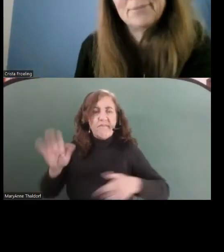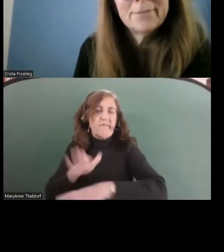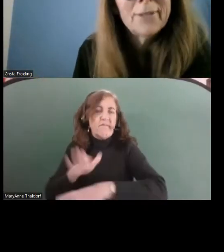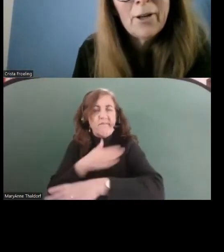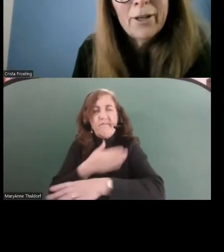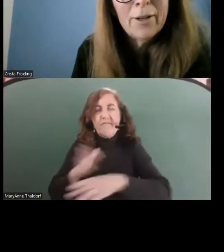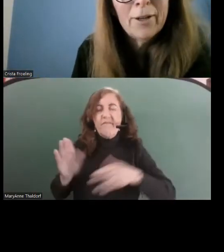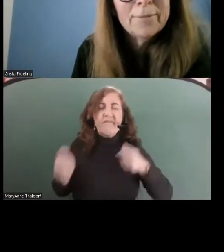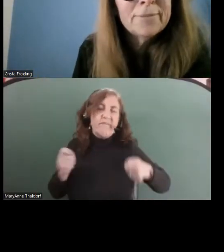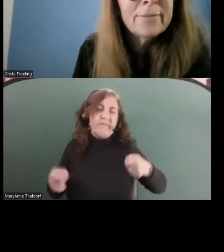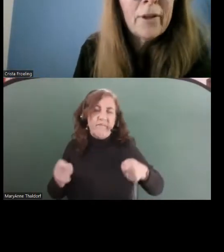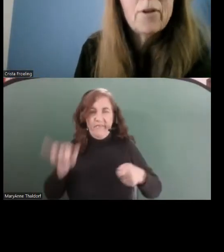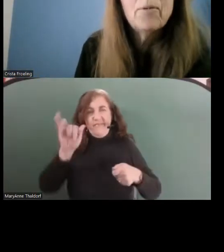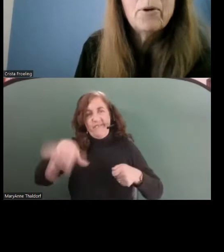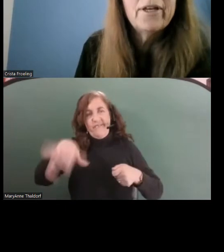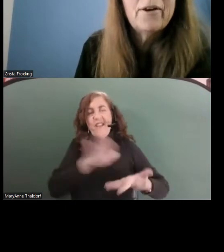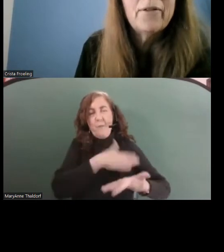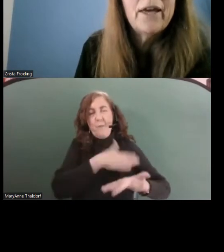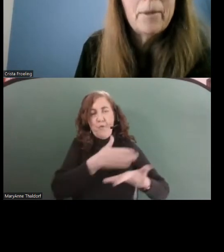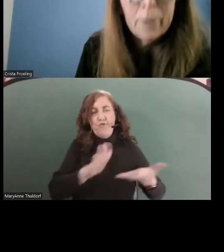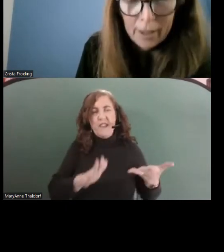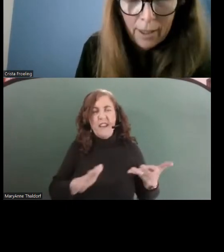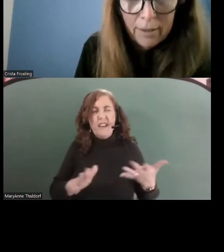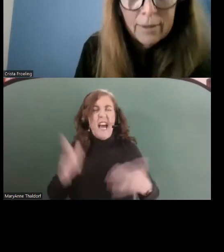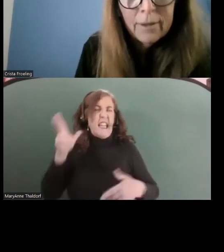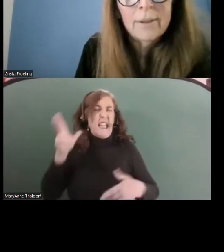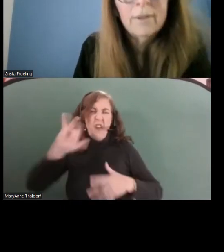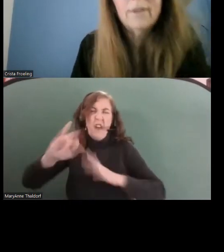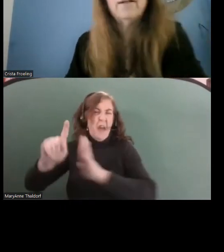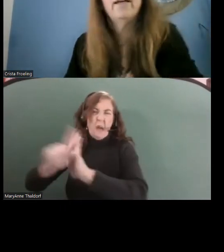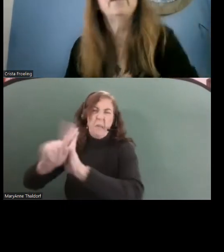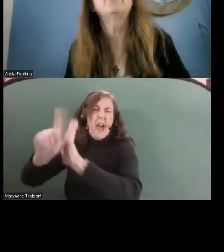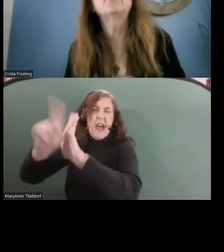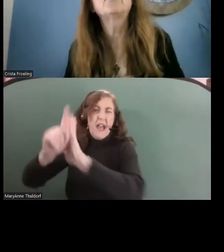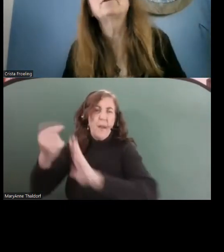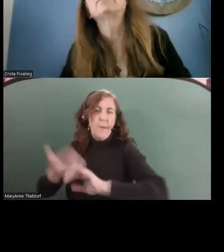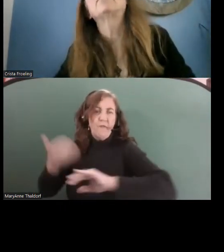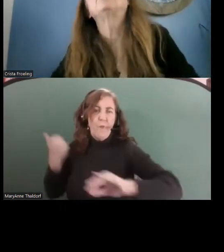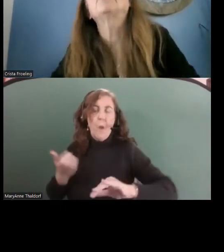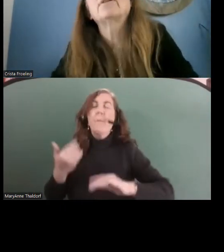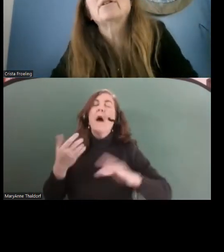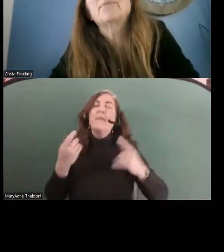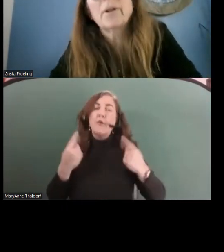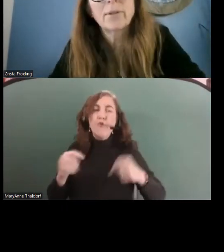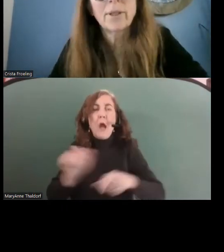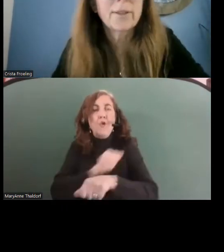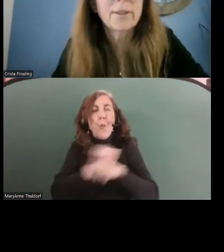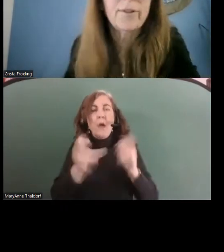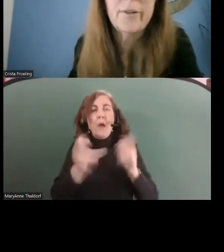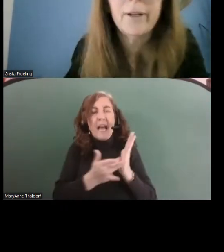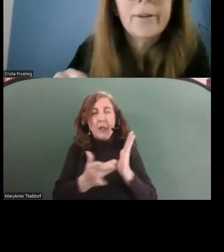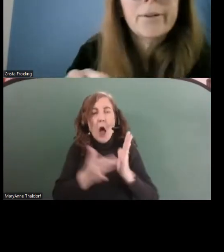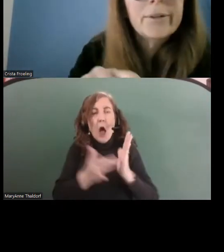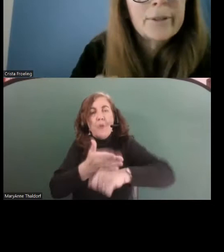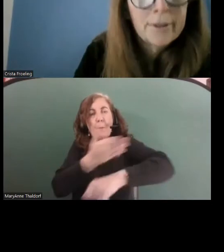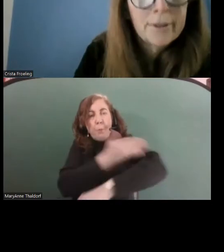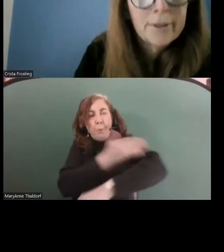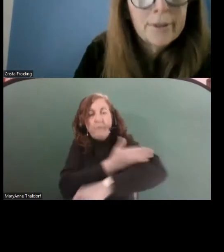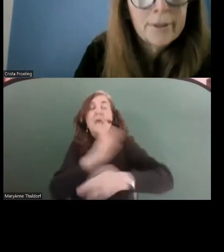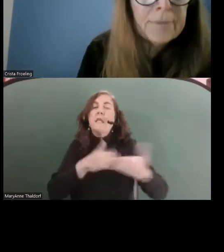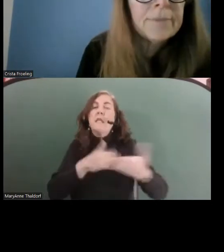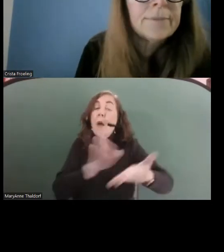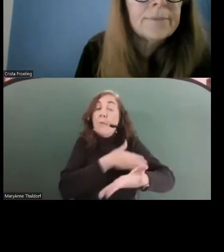So there you go. They're working on that, but yeah. And there's probably some music that's better to listen to than others.